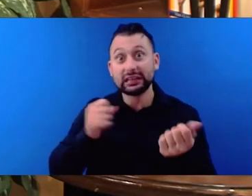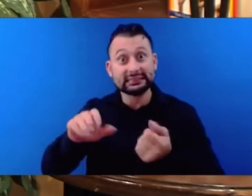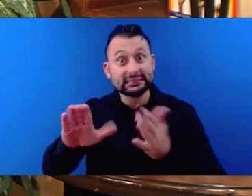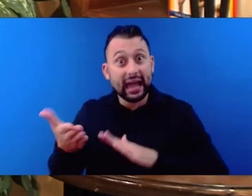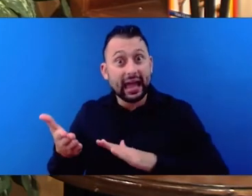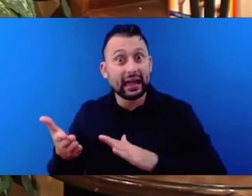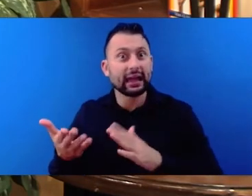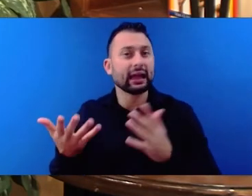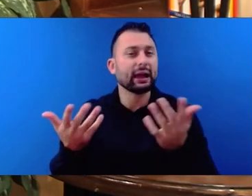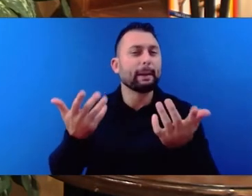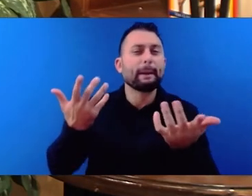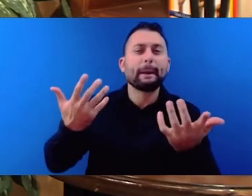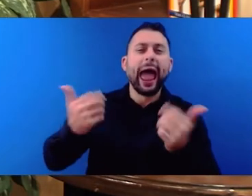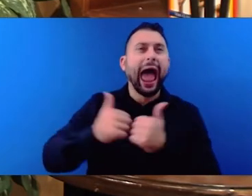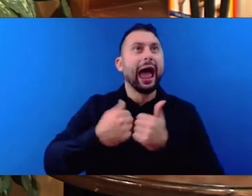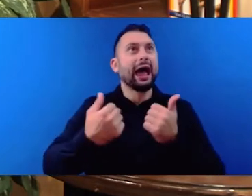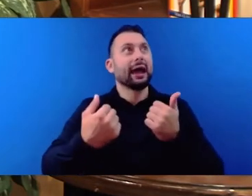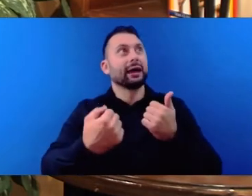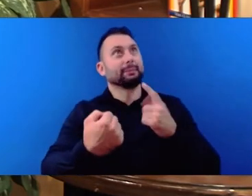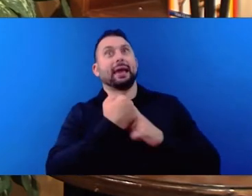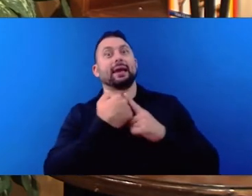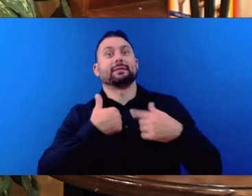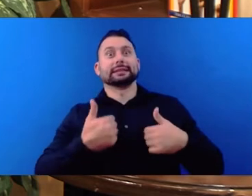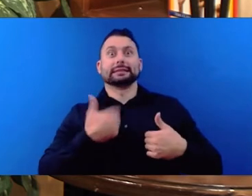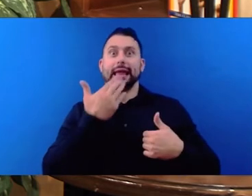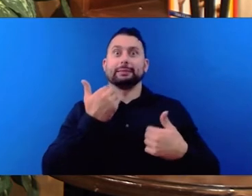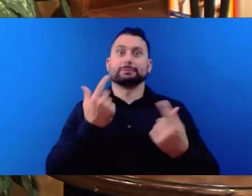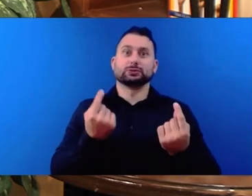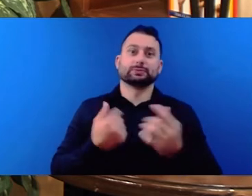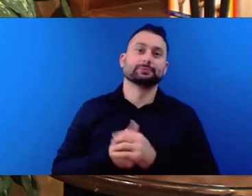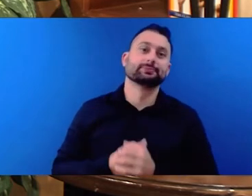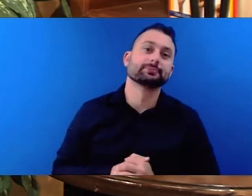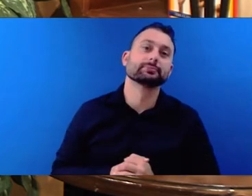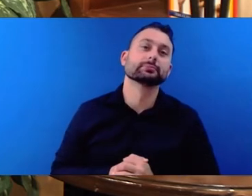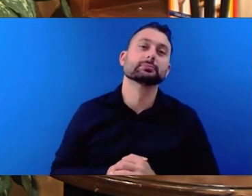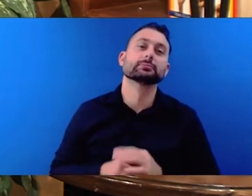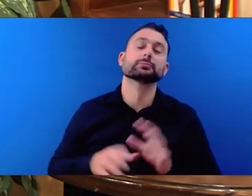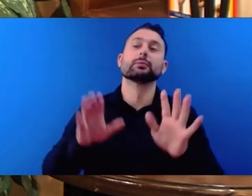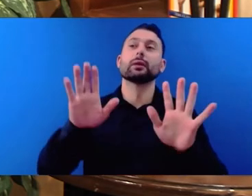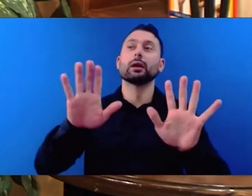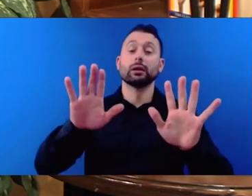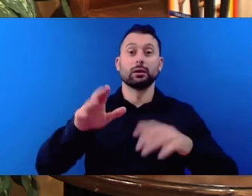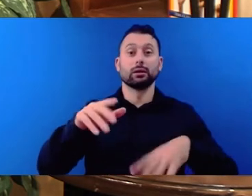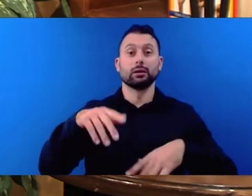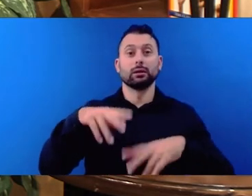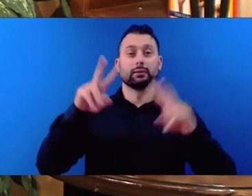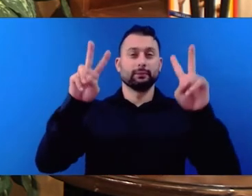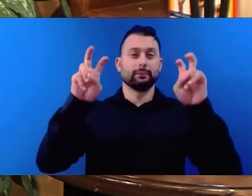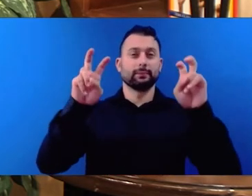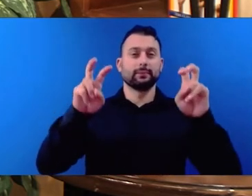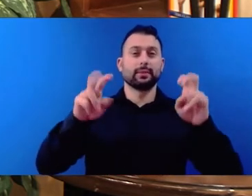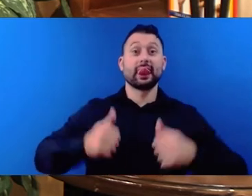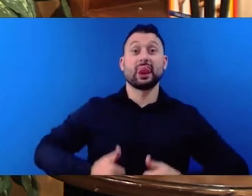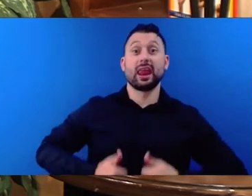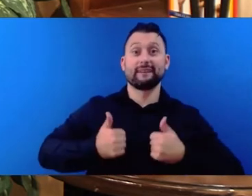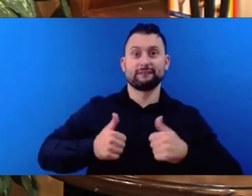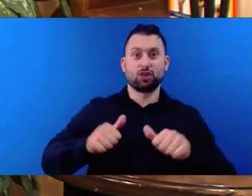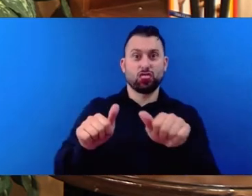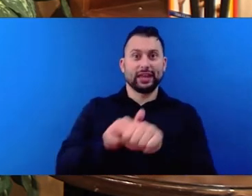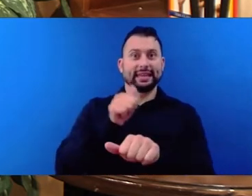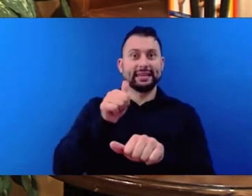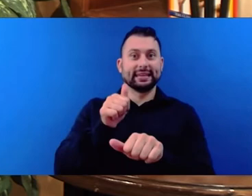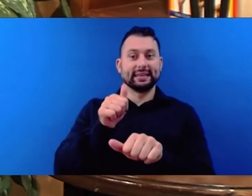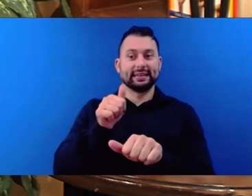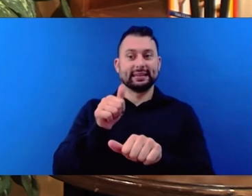wouldn't call a life-threatening diagnosis, but it can lead to life-threatening complications if it's